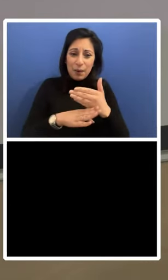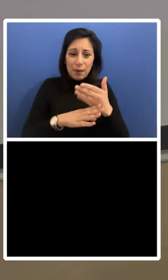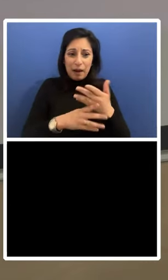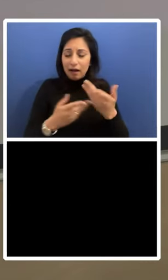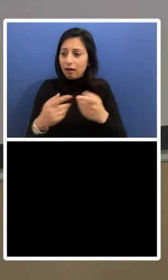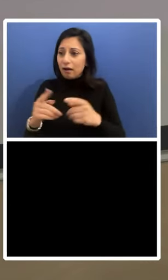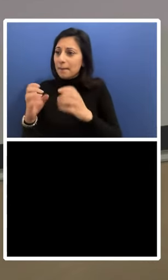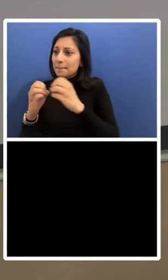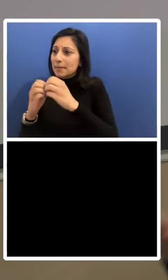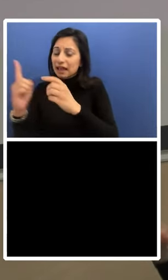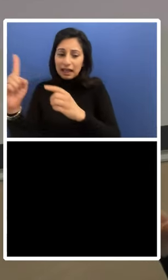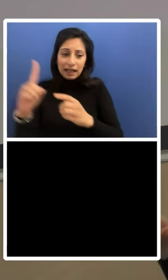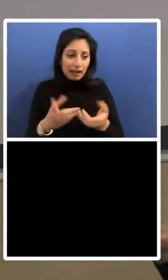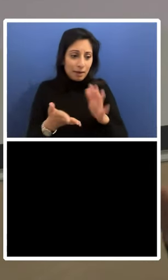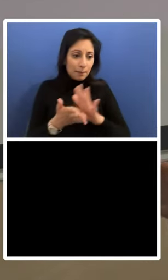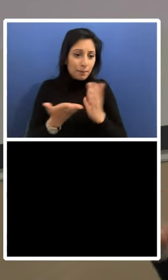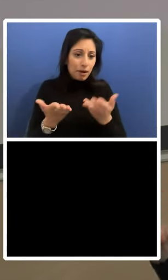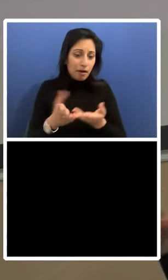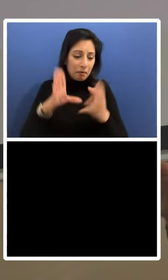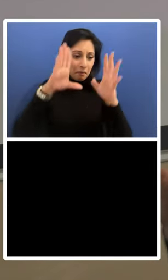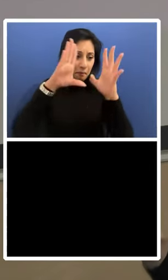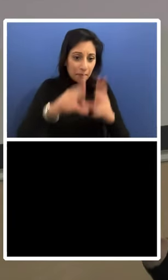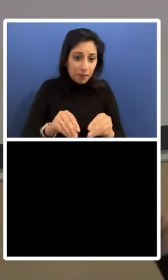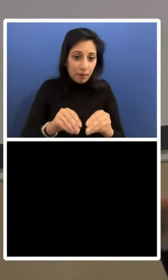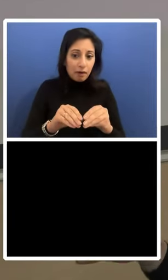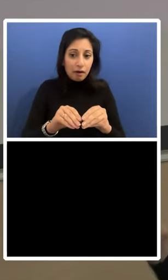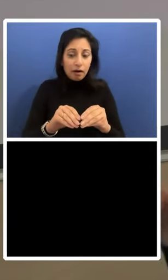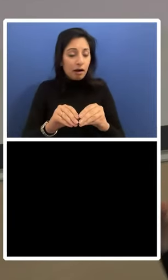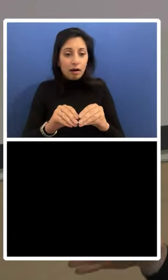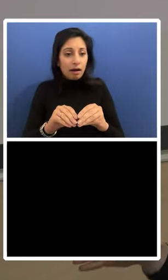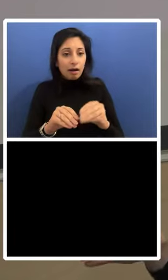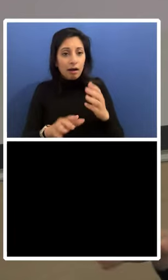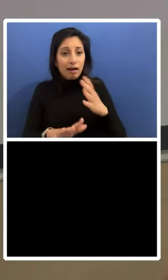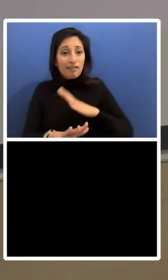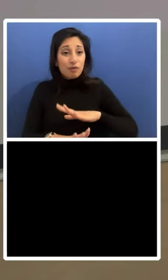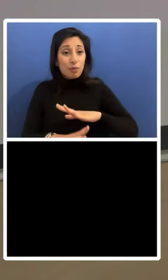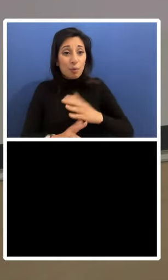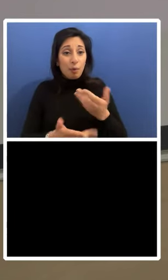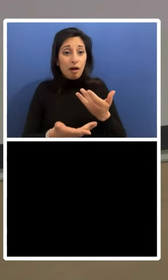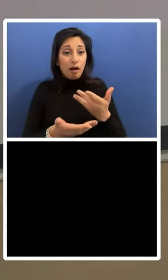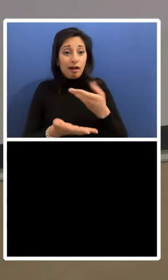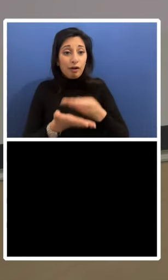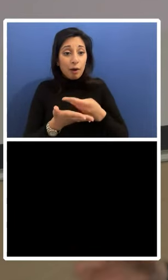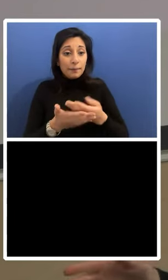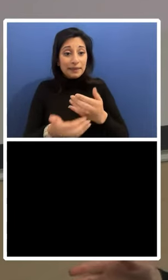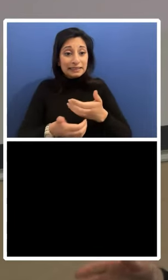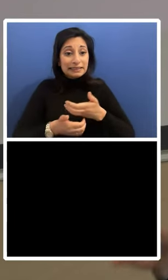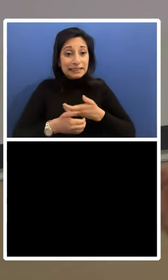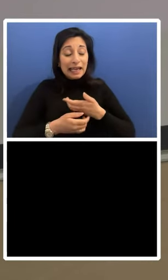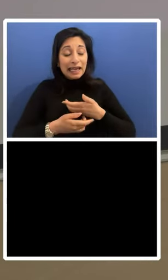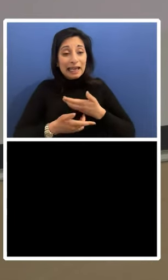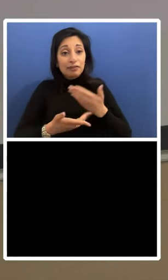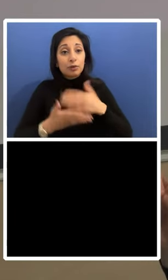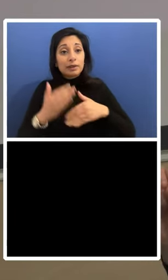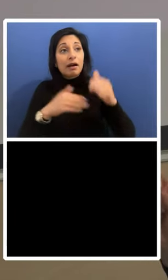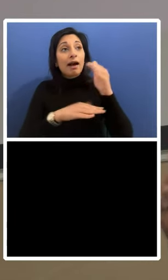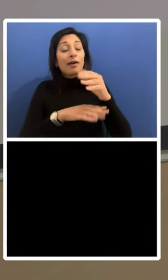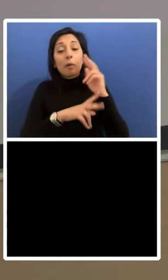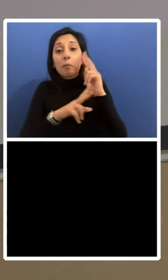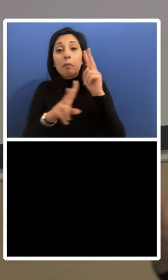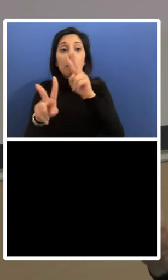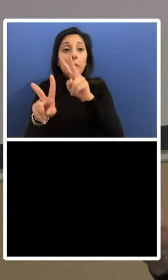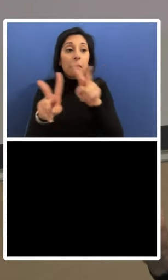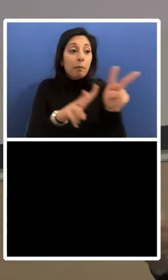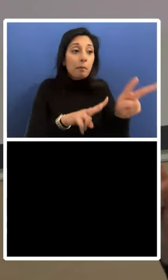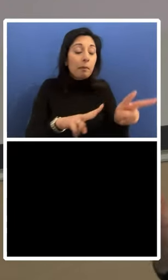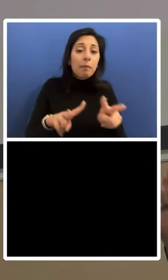you, if you want to understand the economy, you've got to go out there and have a look around you, open your eyes. Yeah. And you do that. But I would love to know, did